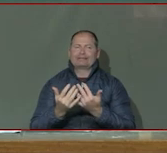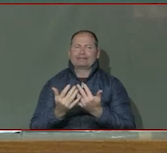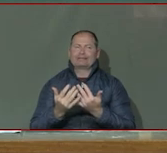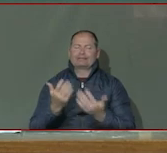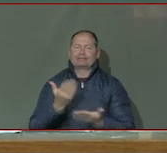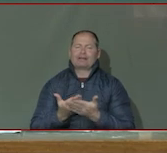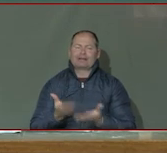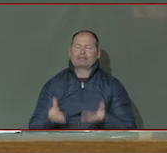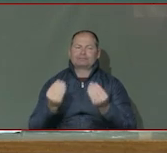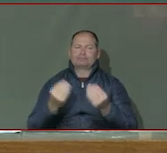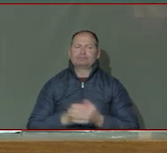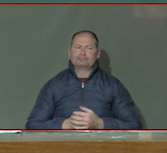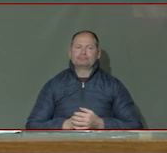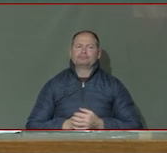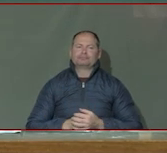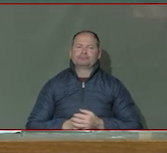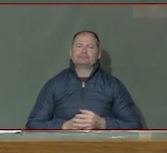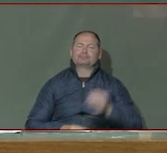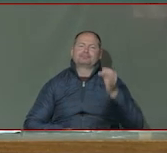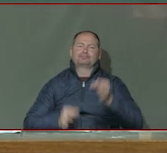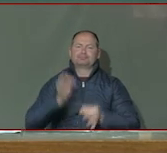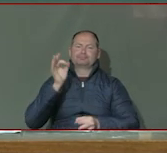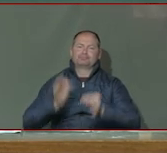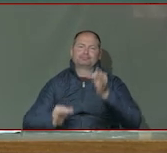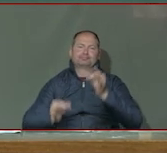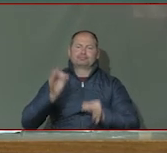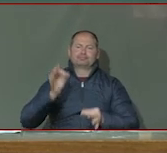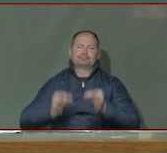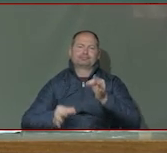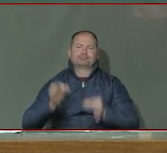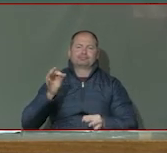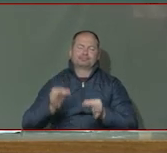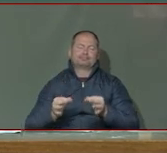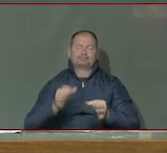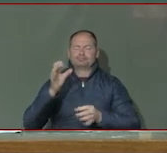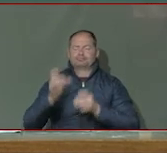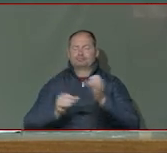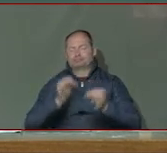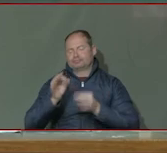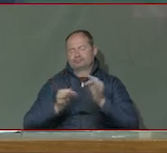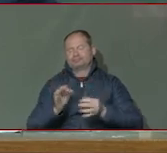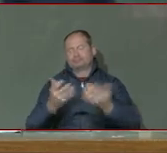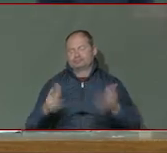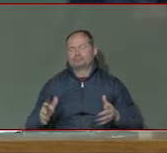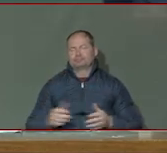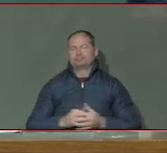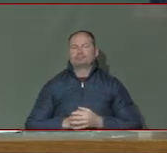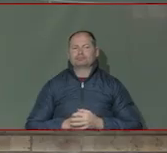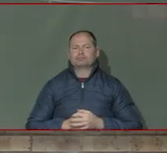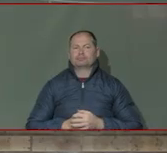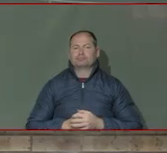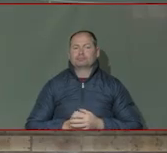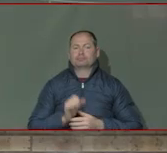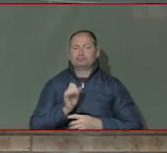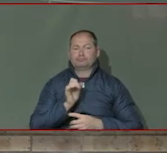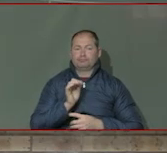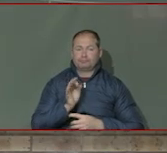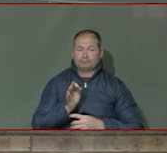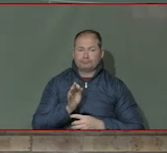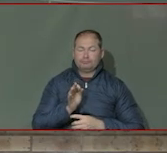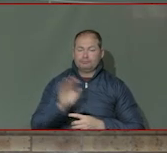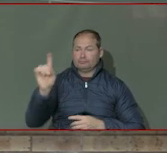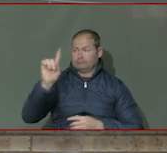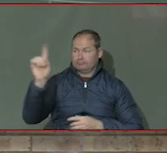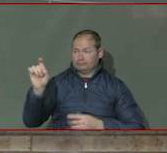F1. It calculates probability. That's what it does. So if you see in a question and you